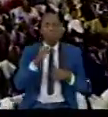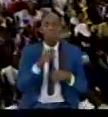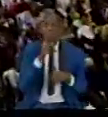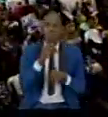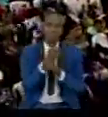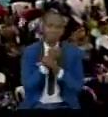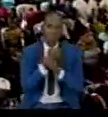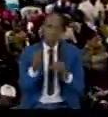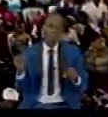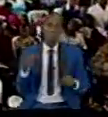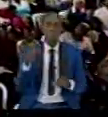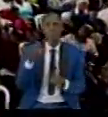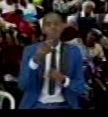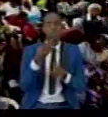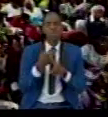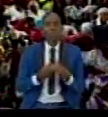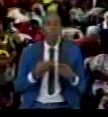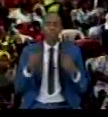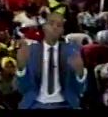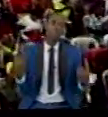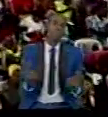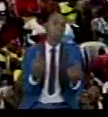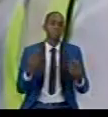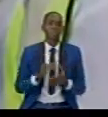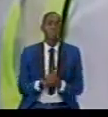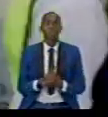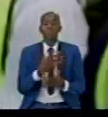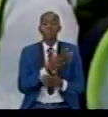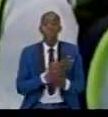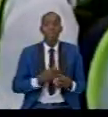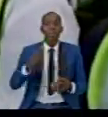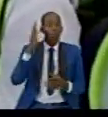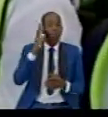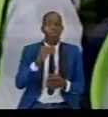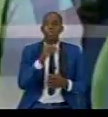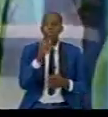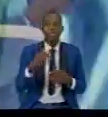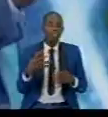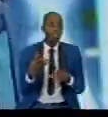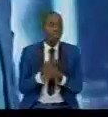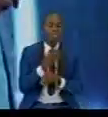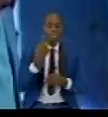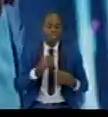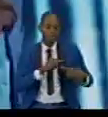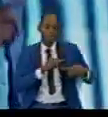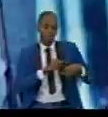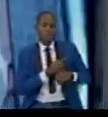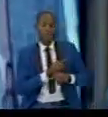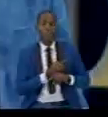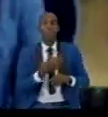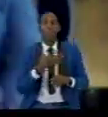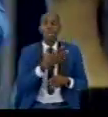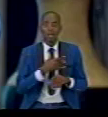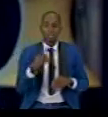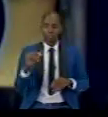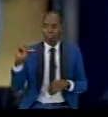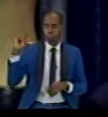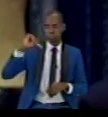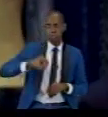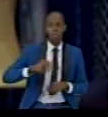the leprosy of sin are we and will not take the guilt the condemnation of sin